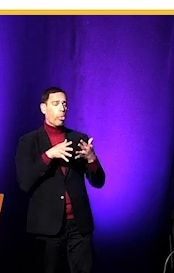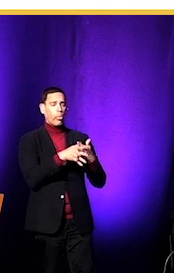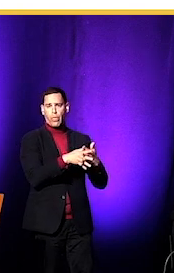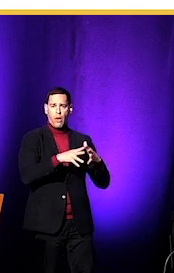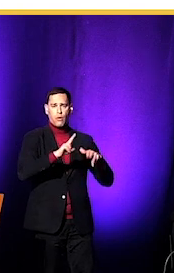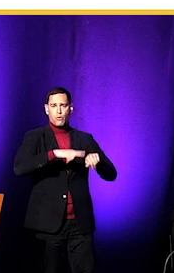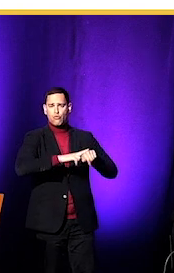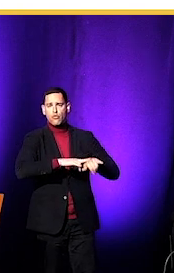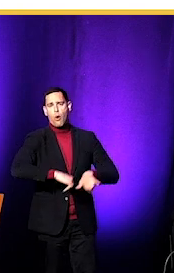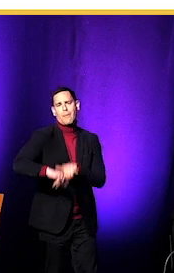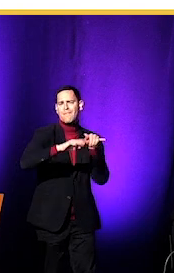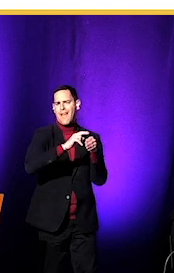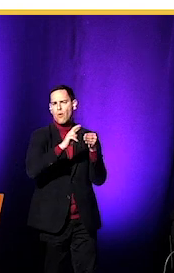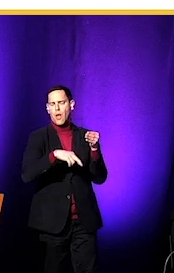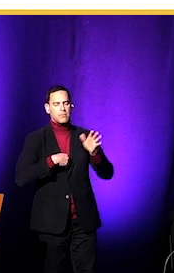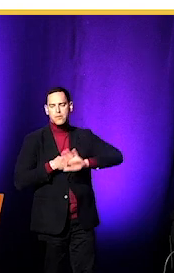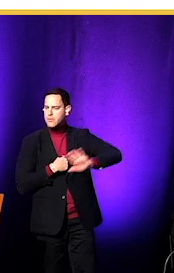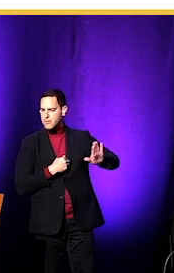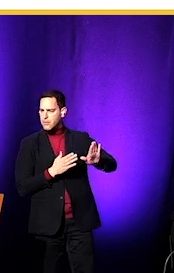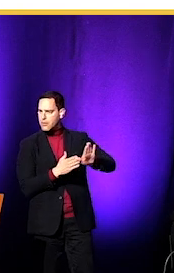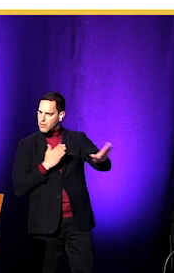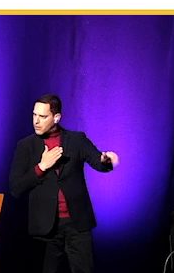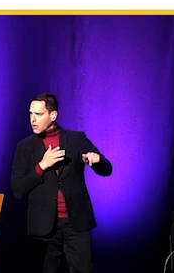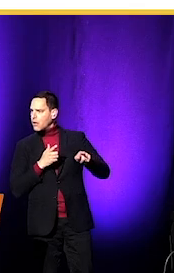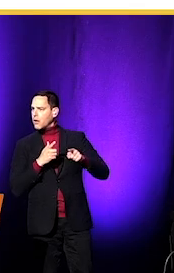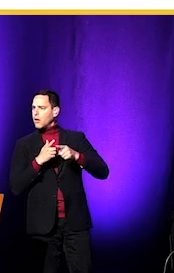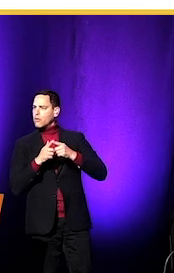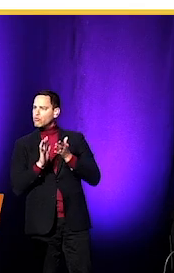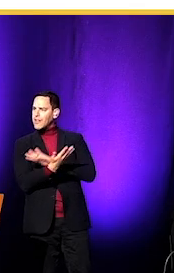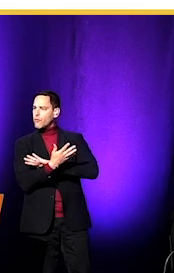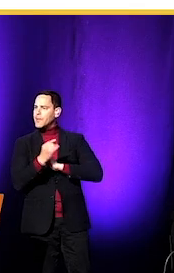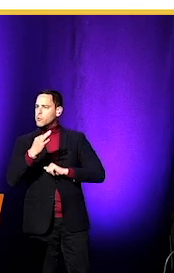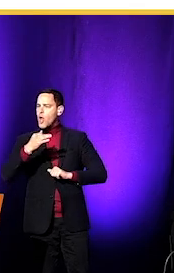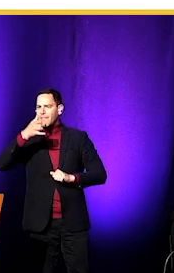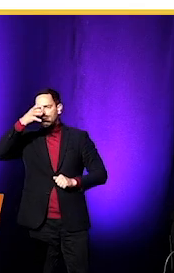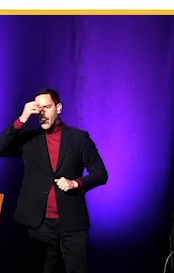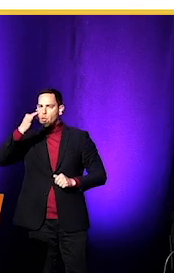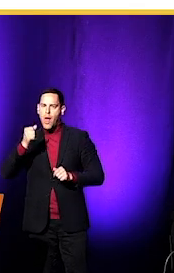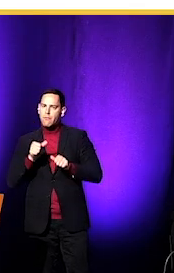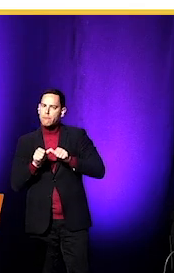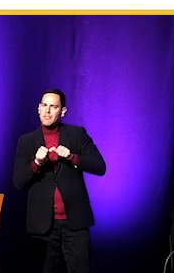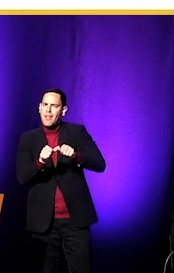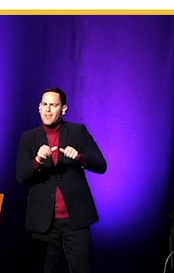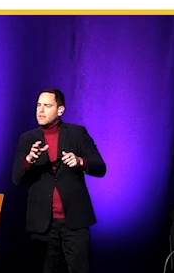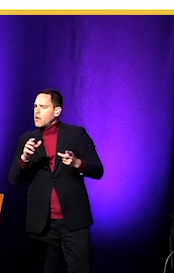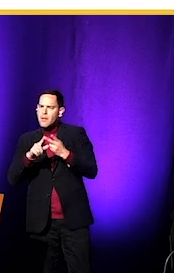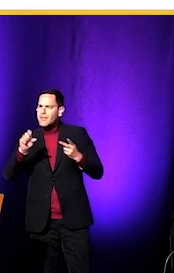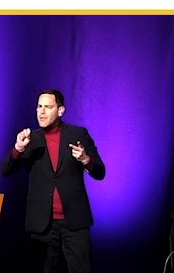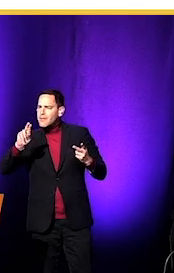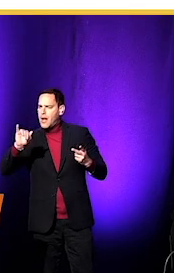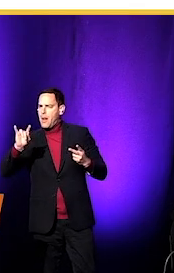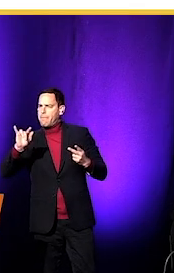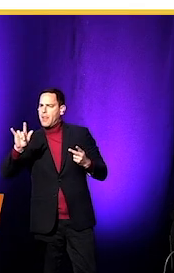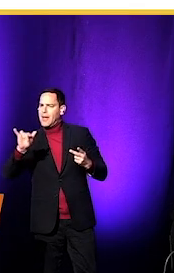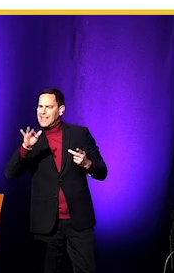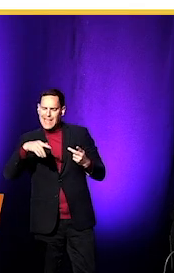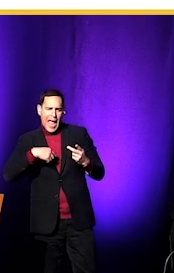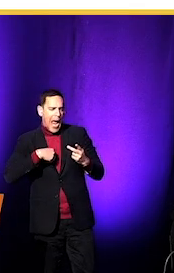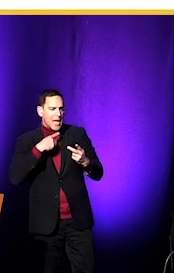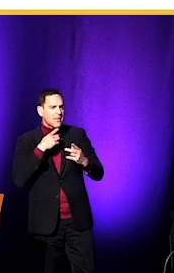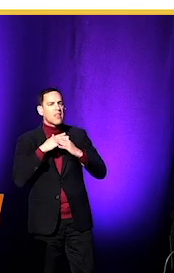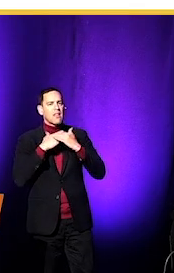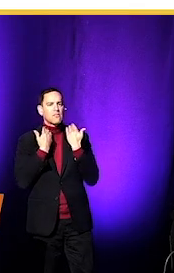work necessarily involves transformations in conceptions of resilience and sustainability, which in my work are neither fixed